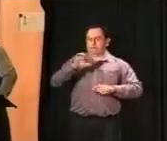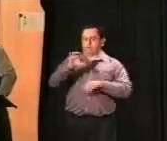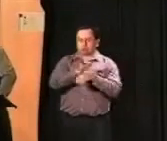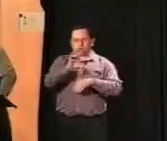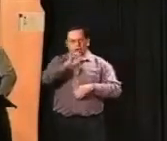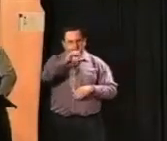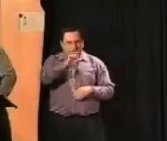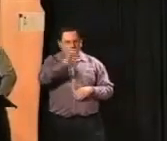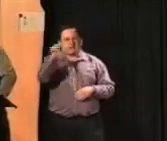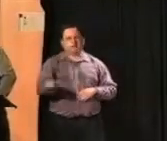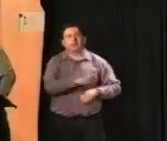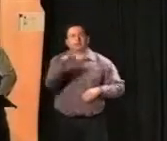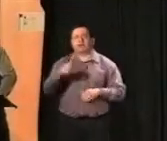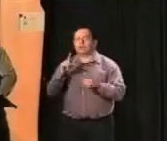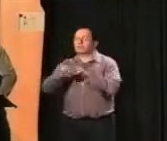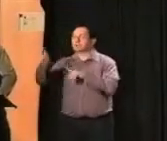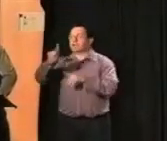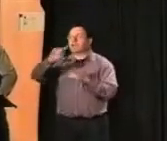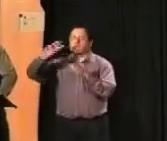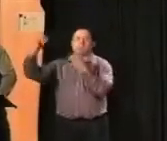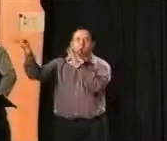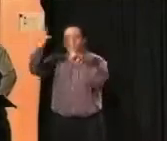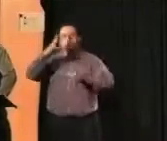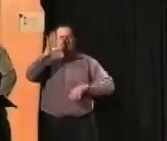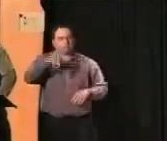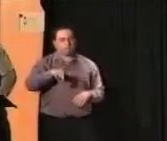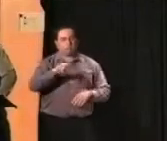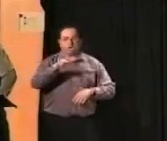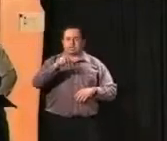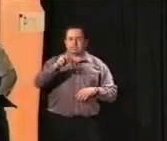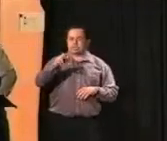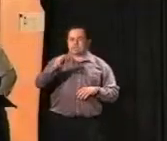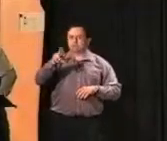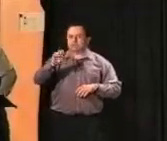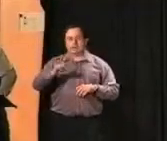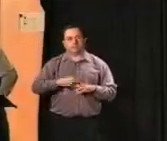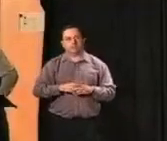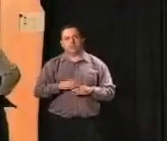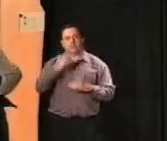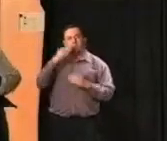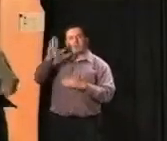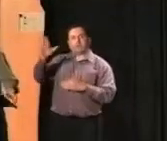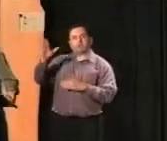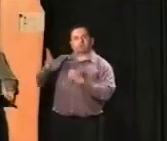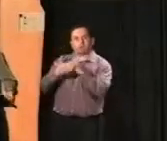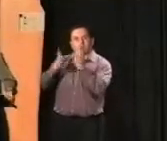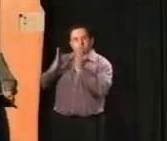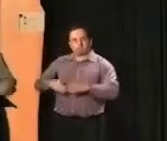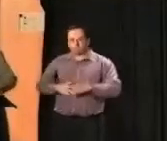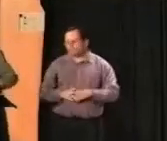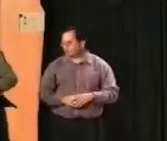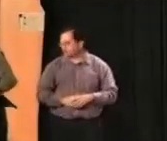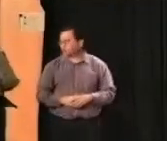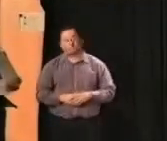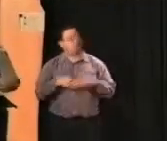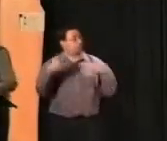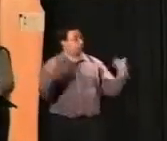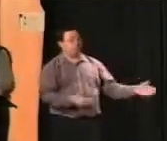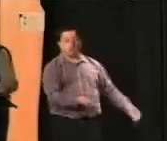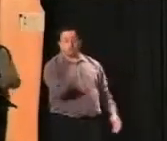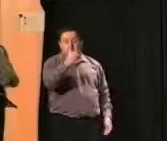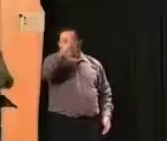Wilderness by Nature Nature, with special thanks to Rachel Gorman for initial development of these pieces. Three men exploring.